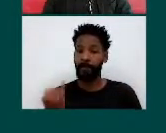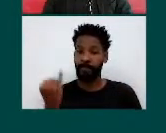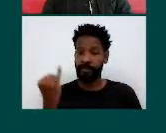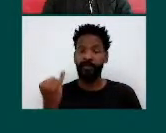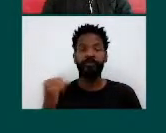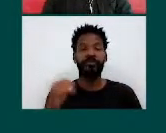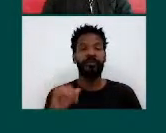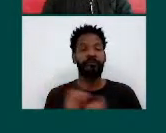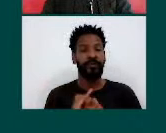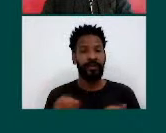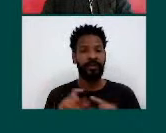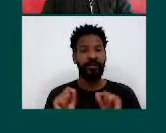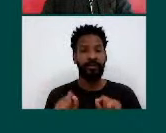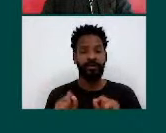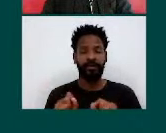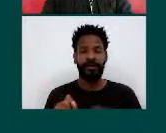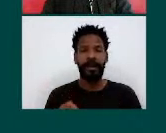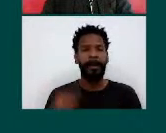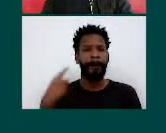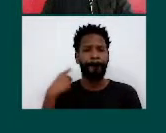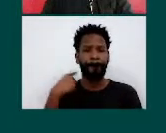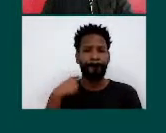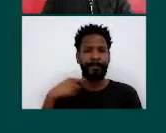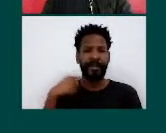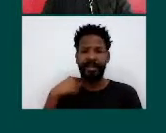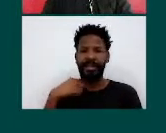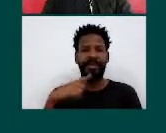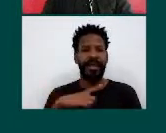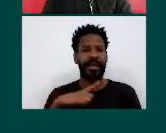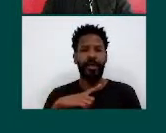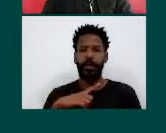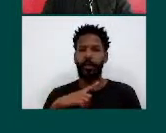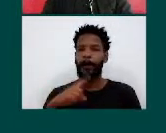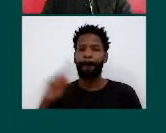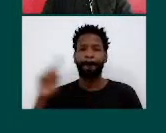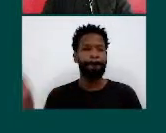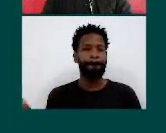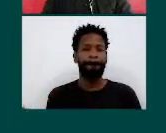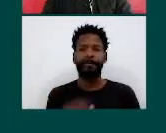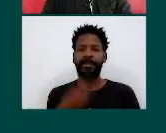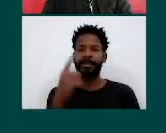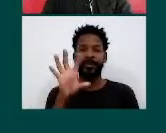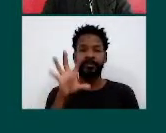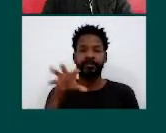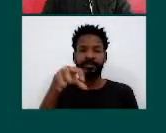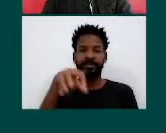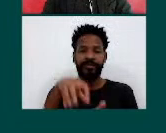Besides that, it's important to emphasize Minas Gerais has the first engine,